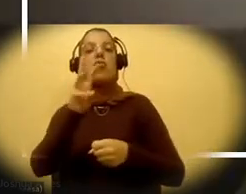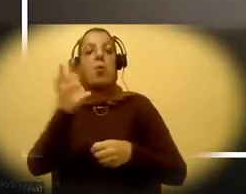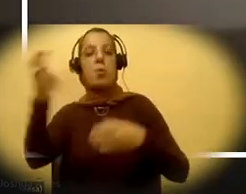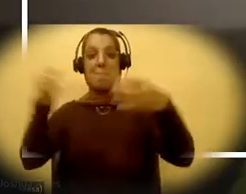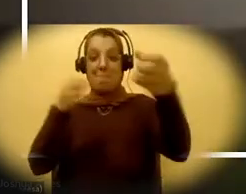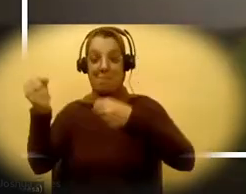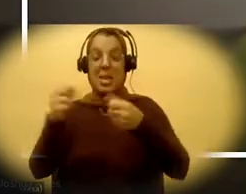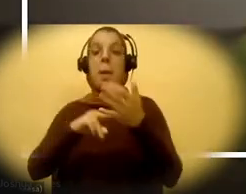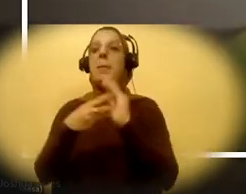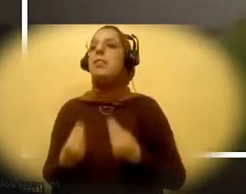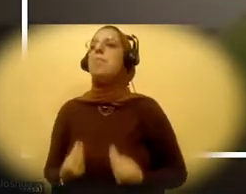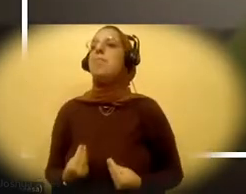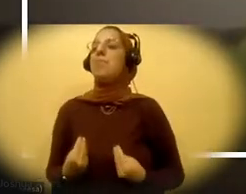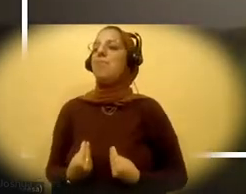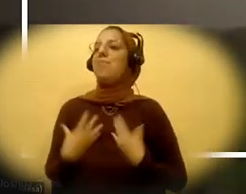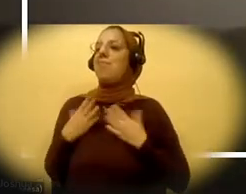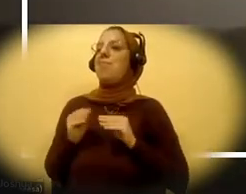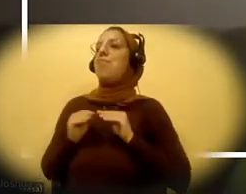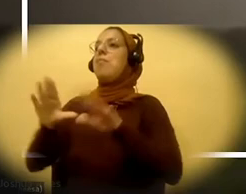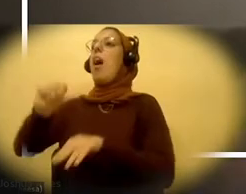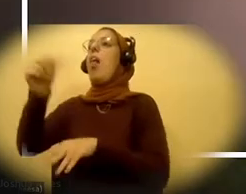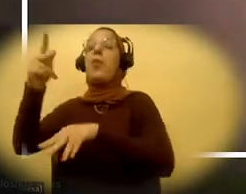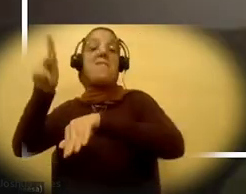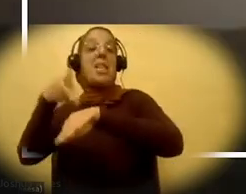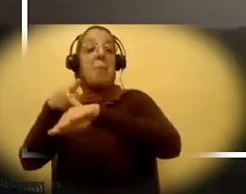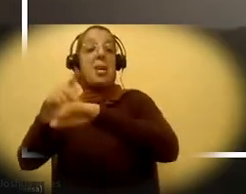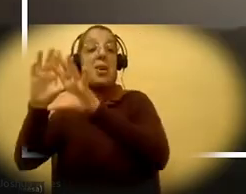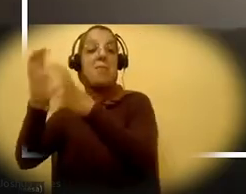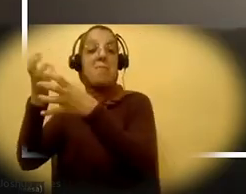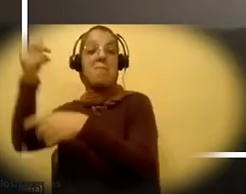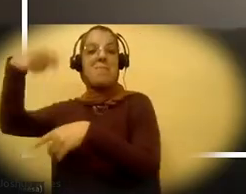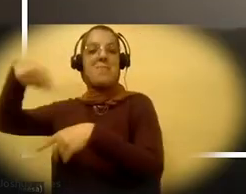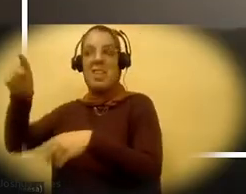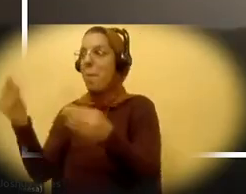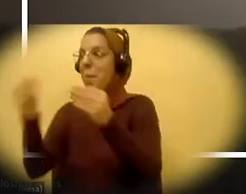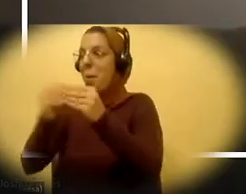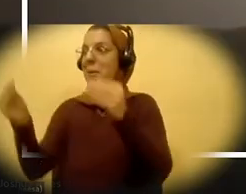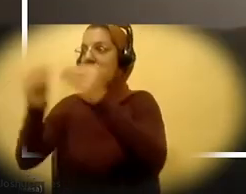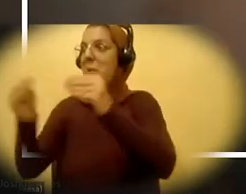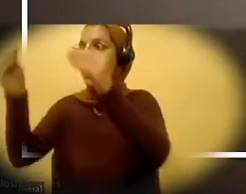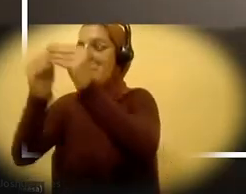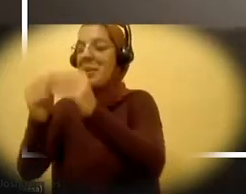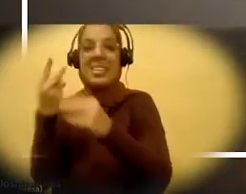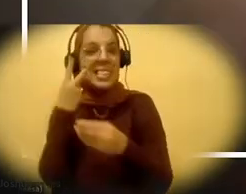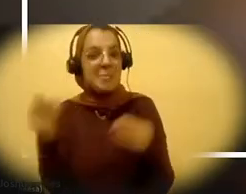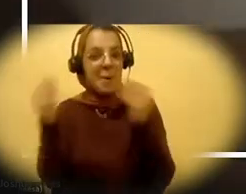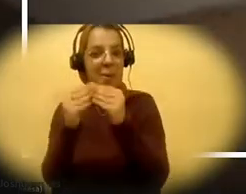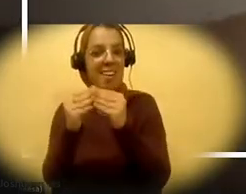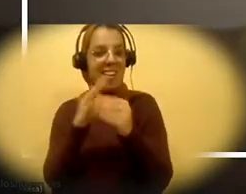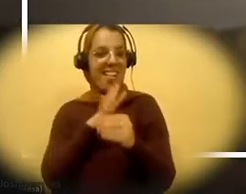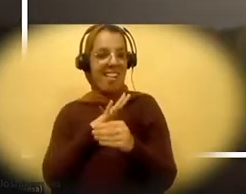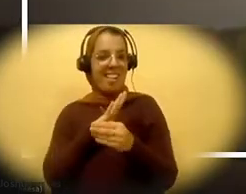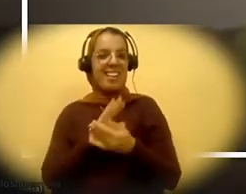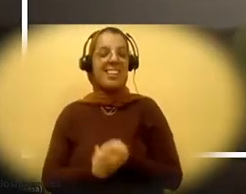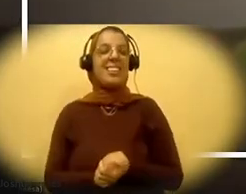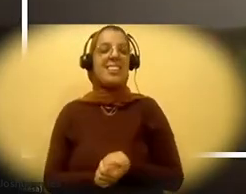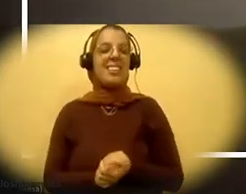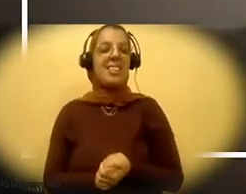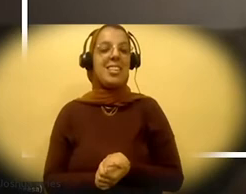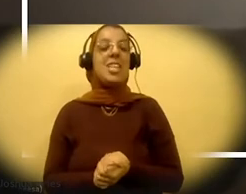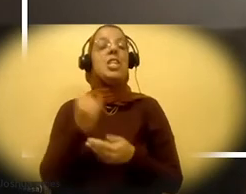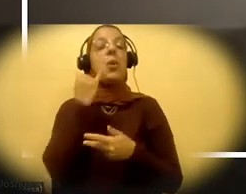more awesome Filipino films out there, you know, which I frankly don't see enough of. So being able to apply that to a lot of other things out